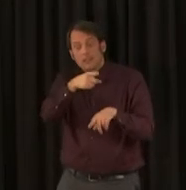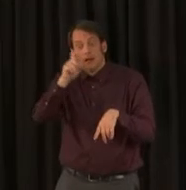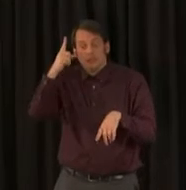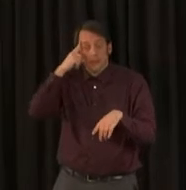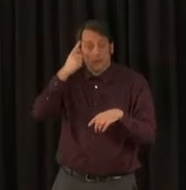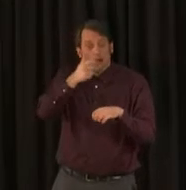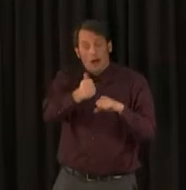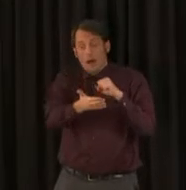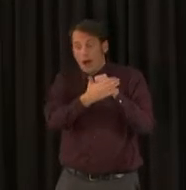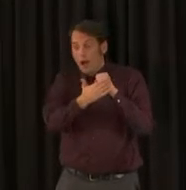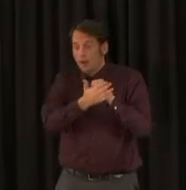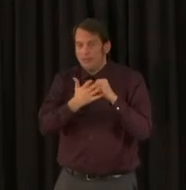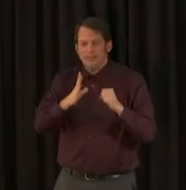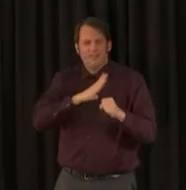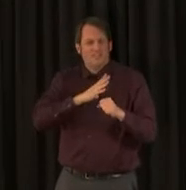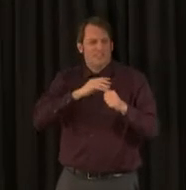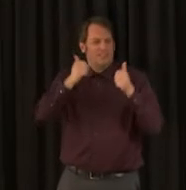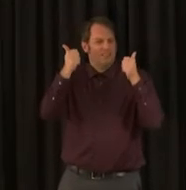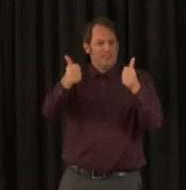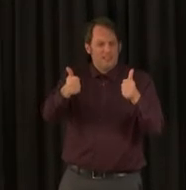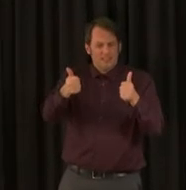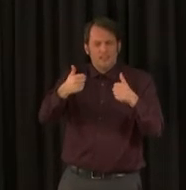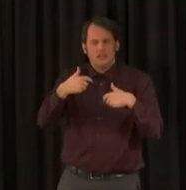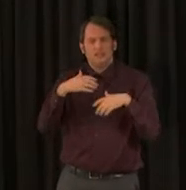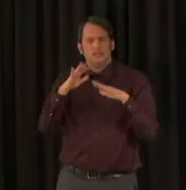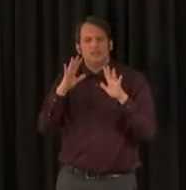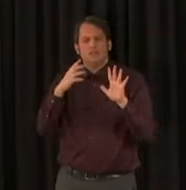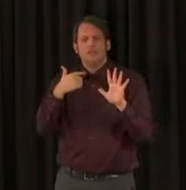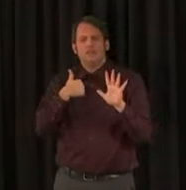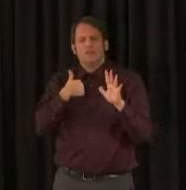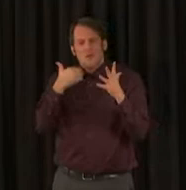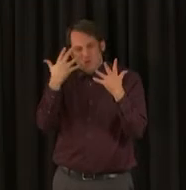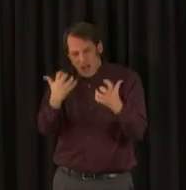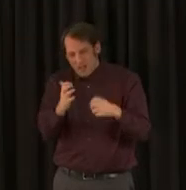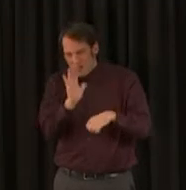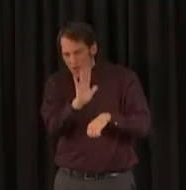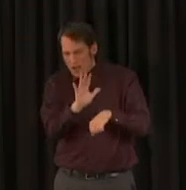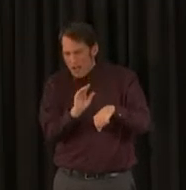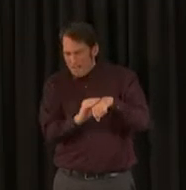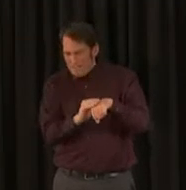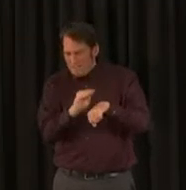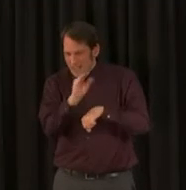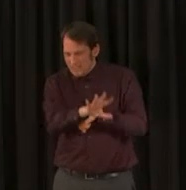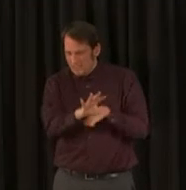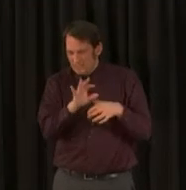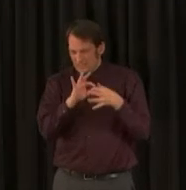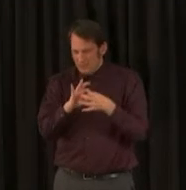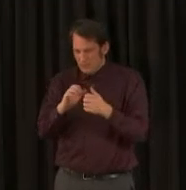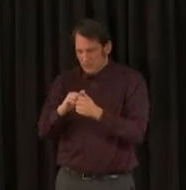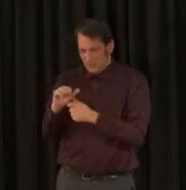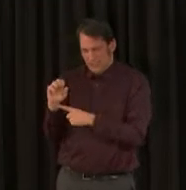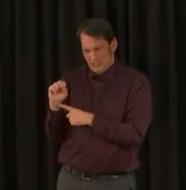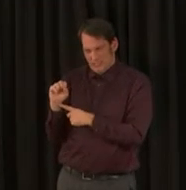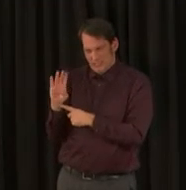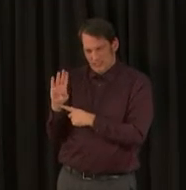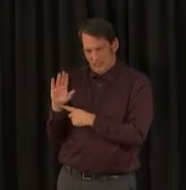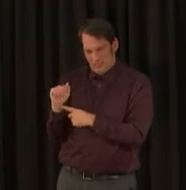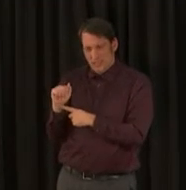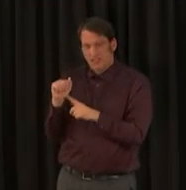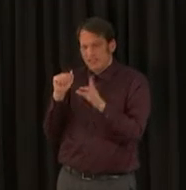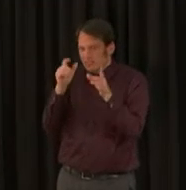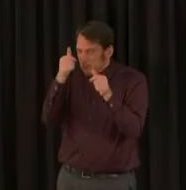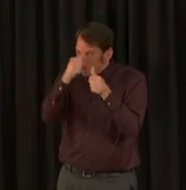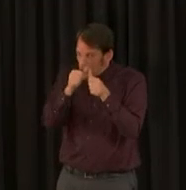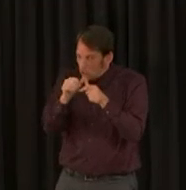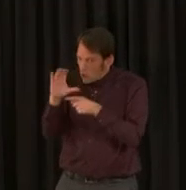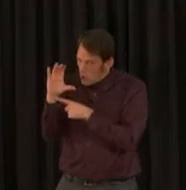to all different types of businesses. So I would like to advise that the SBA keep co-ops in mind. Our business structures, we